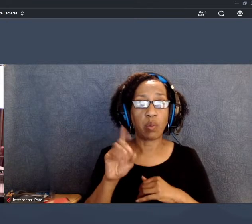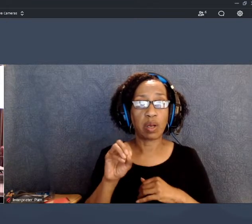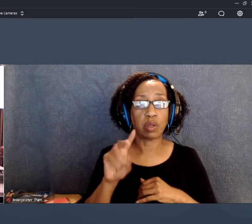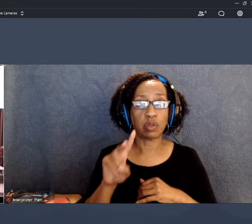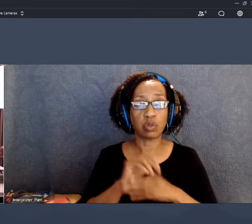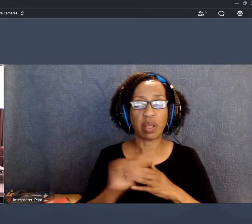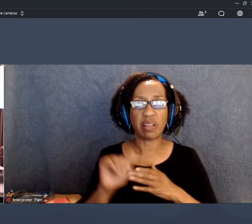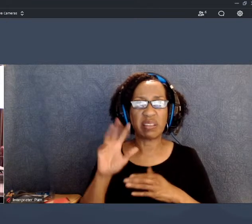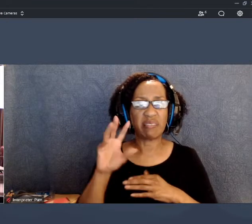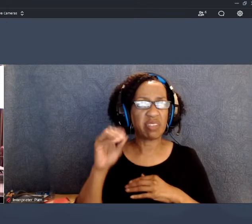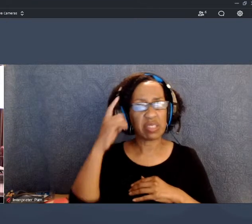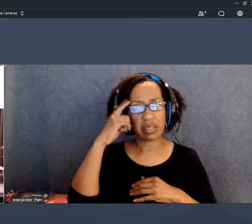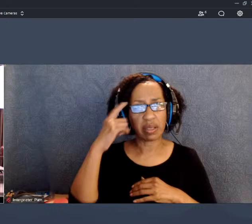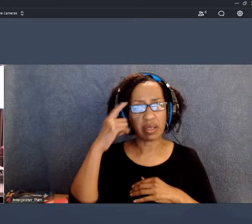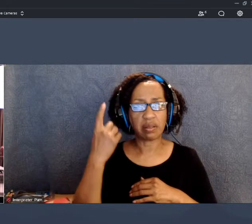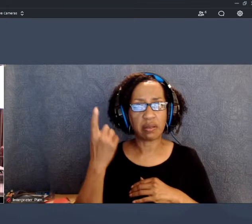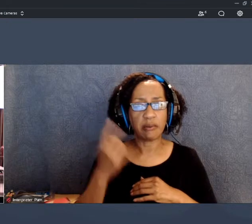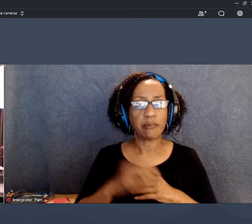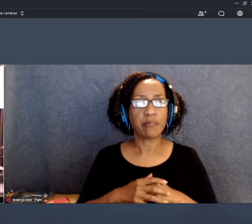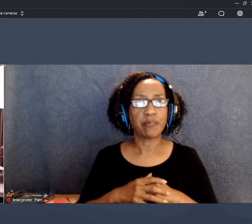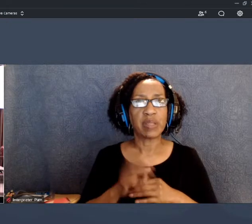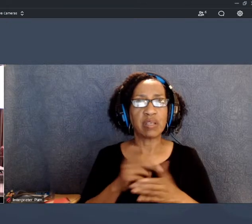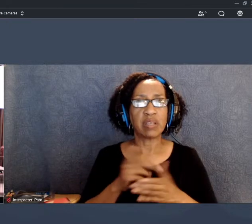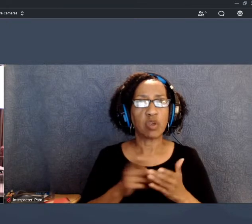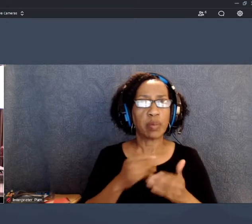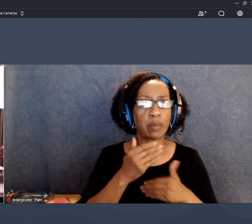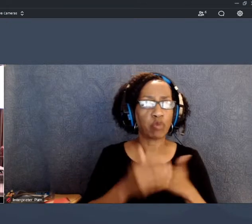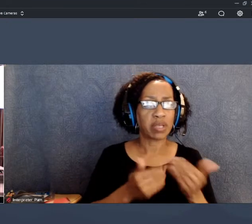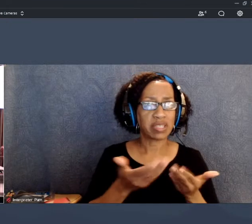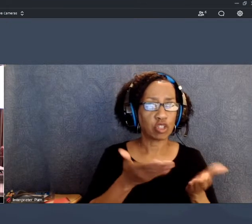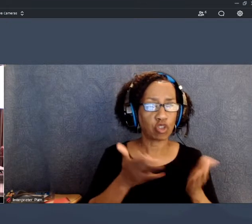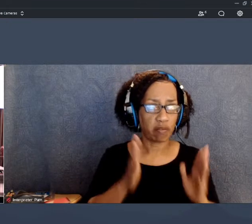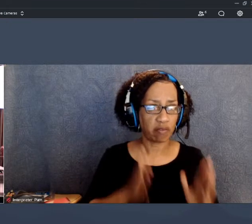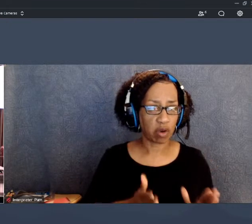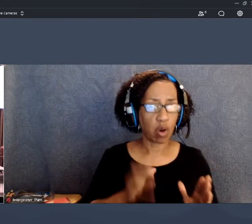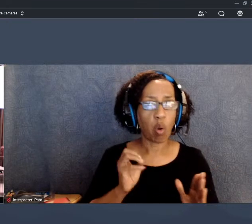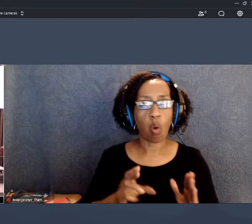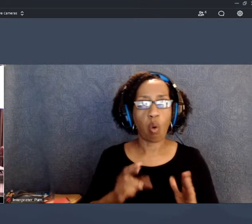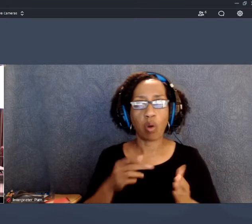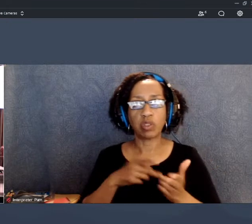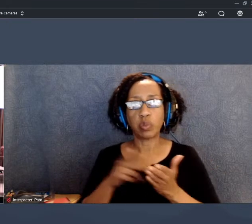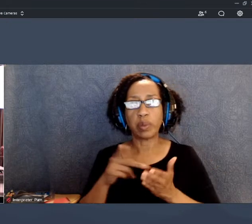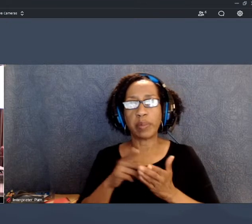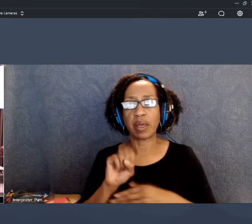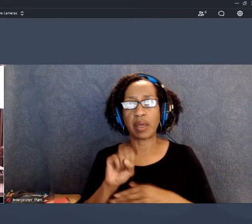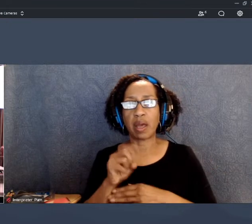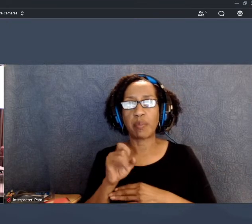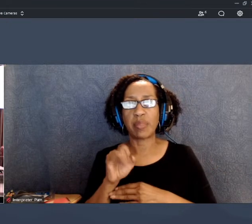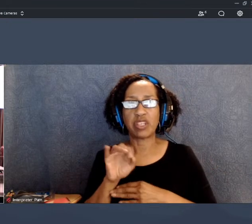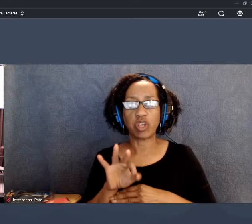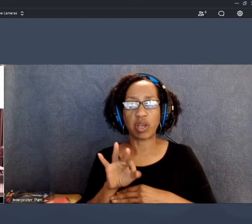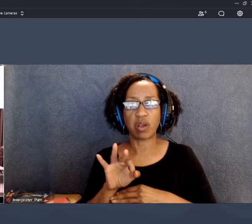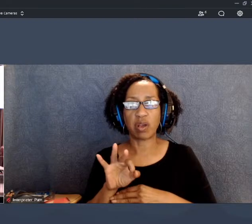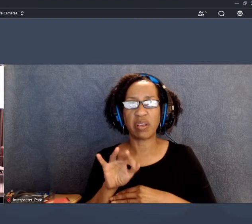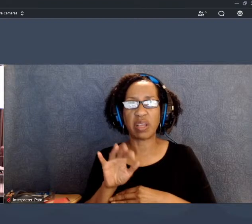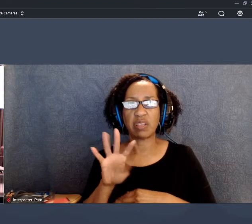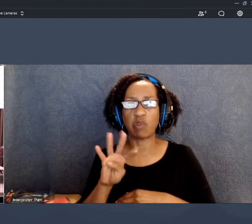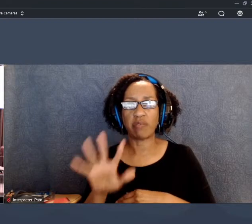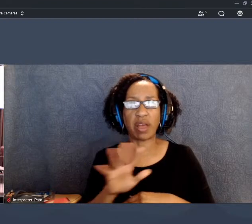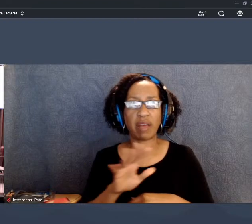$102.50 or something like that. Then you're gonna pay either a process server or a sheriff. Sheriff is $45. Process server uses $50. So you're